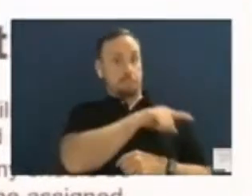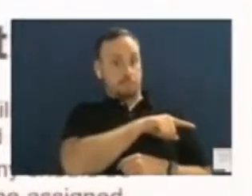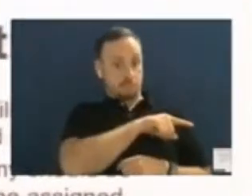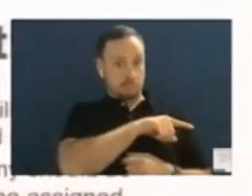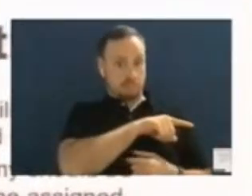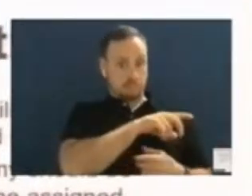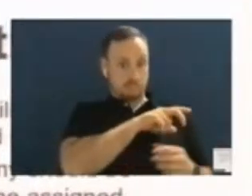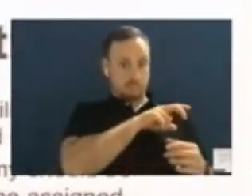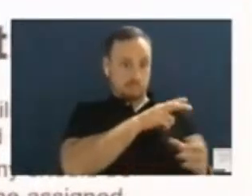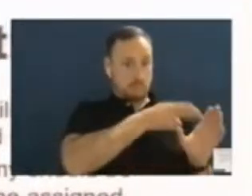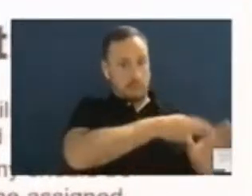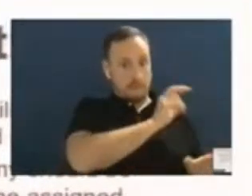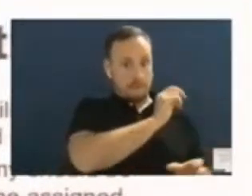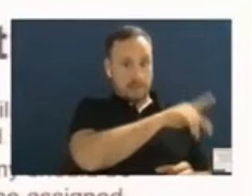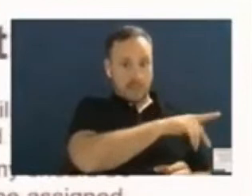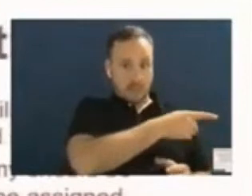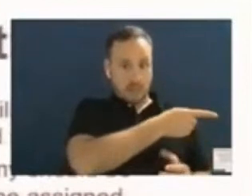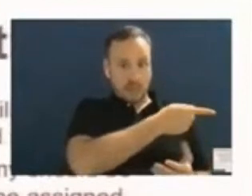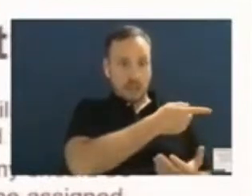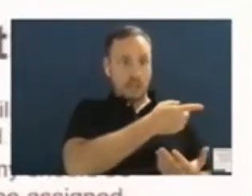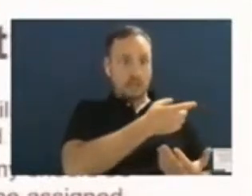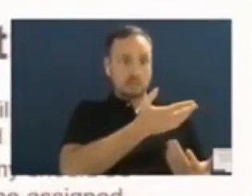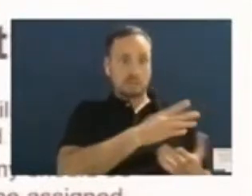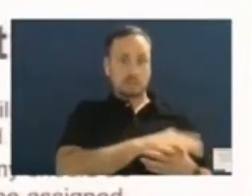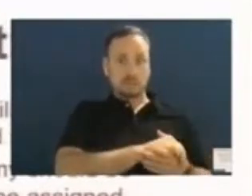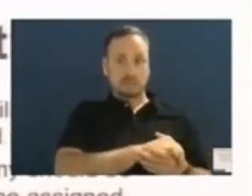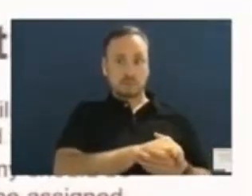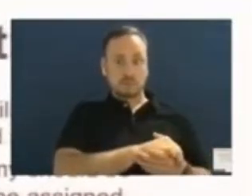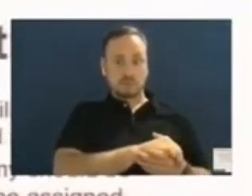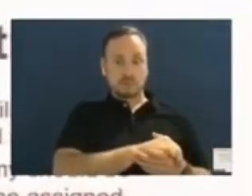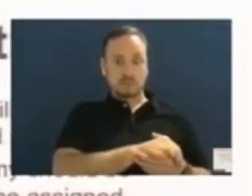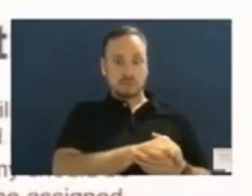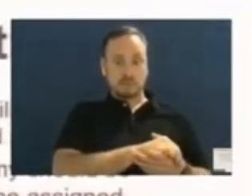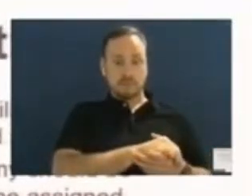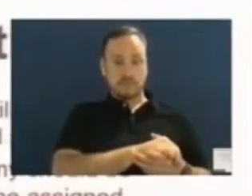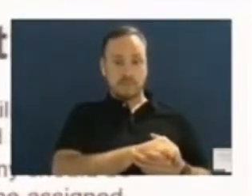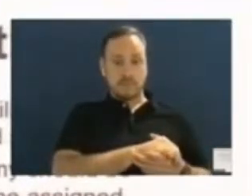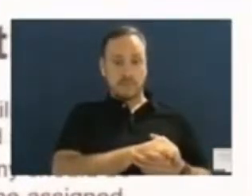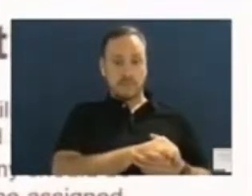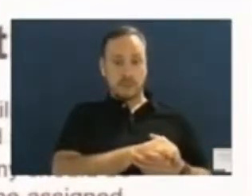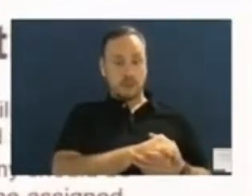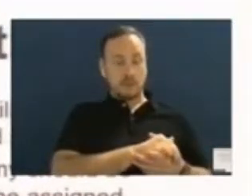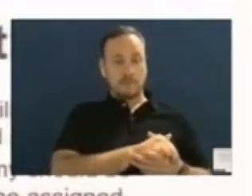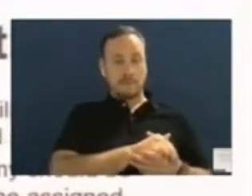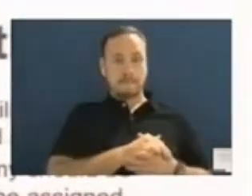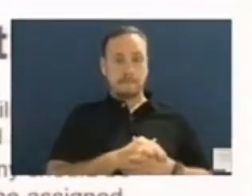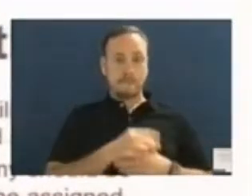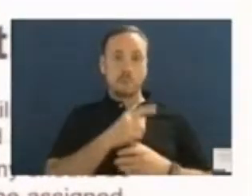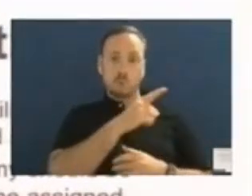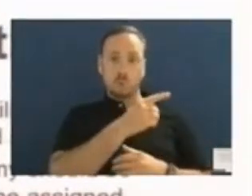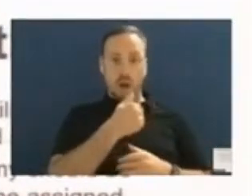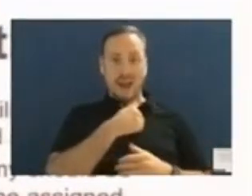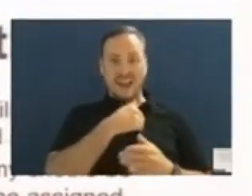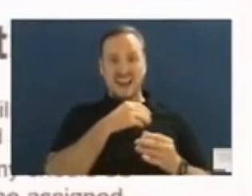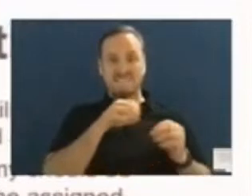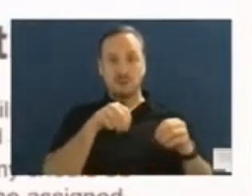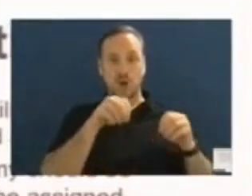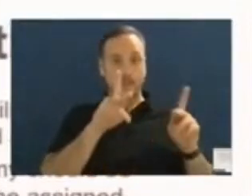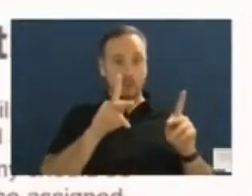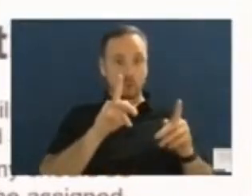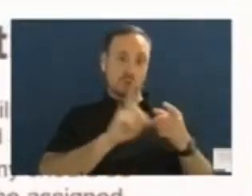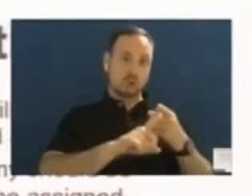that particular time earlier in the year to choose the full remote academy and they wanted to enter. They do have an opportunity to work directly with